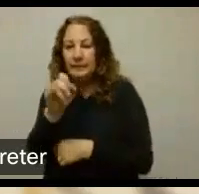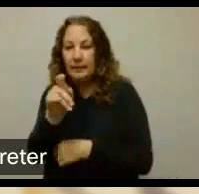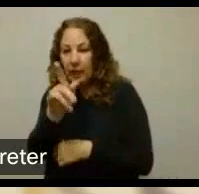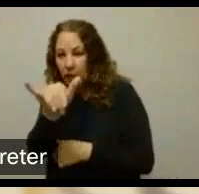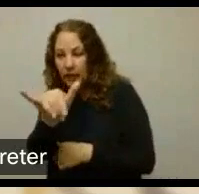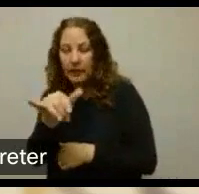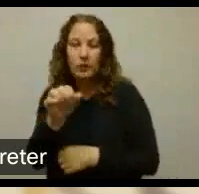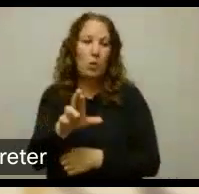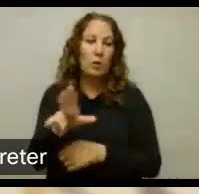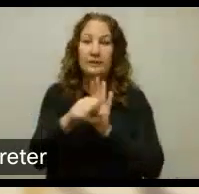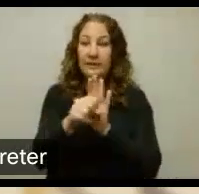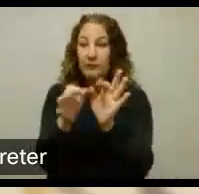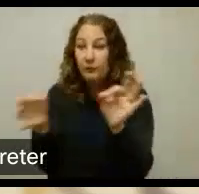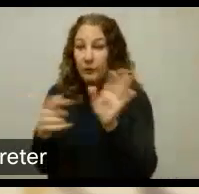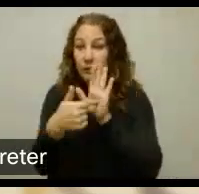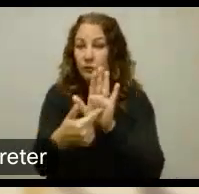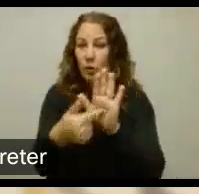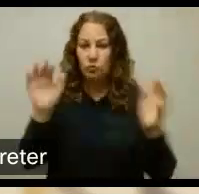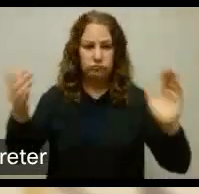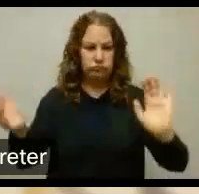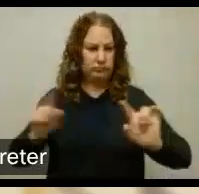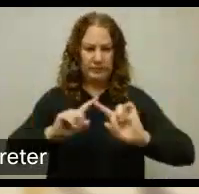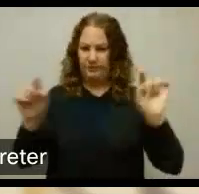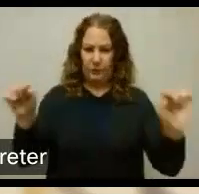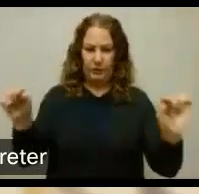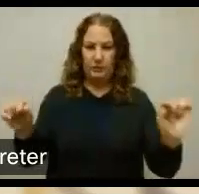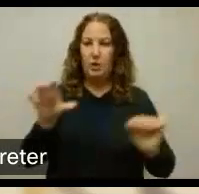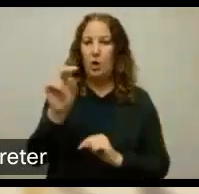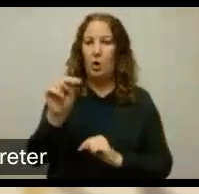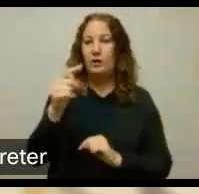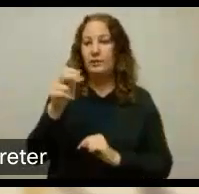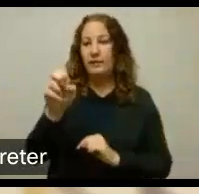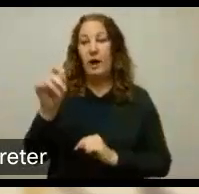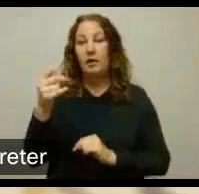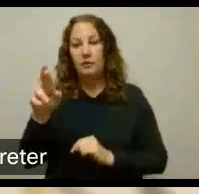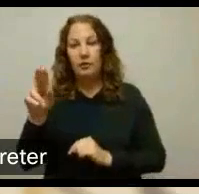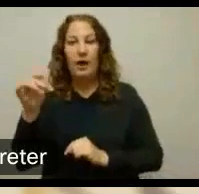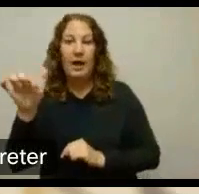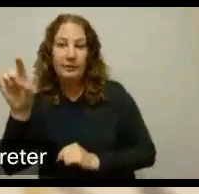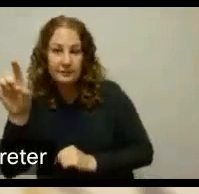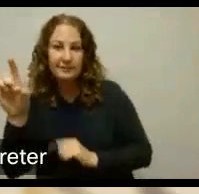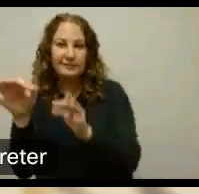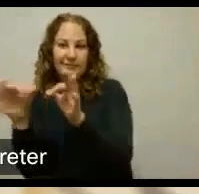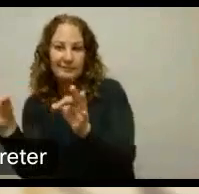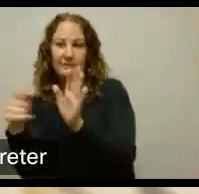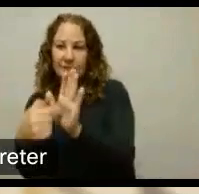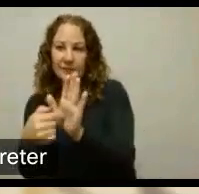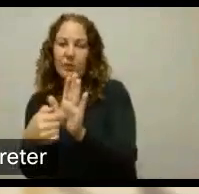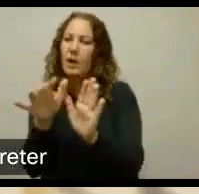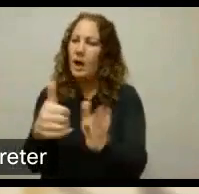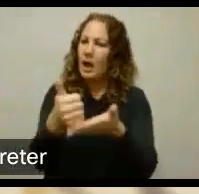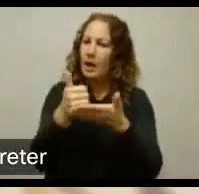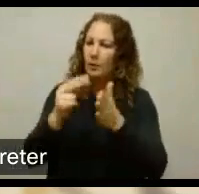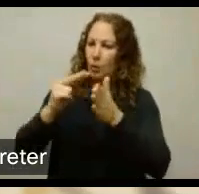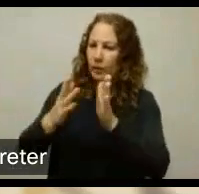Or you can use signal phrases to show contrast, on the other hand. All of these words help the reader